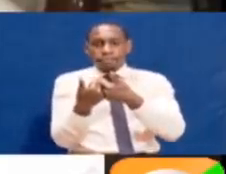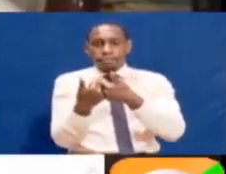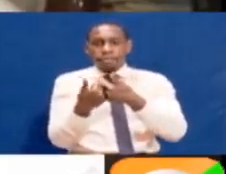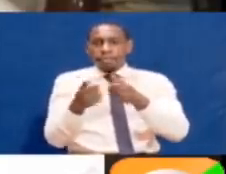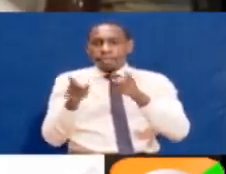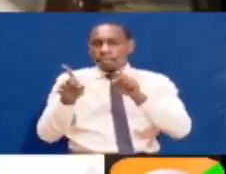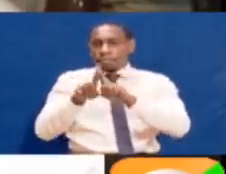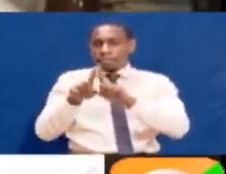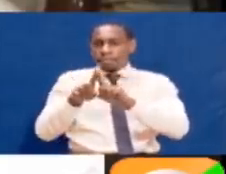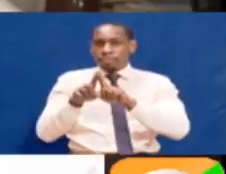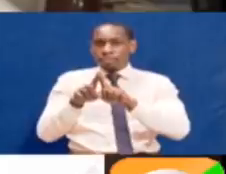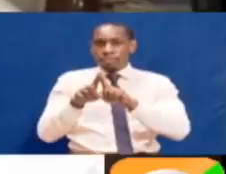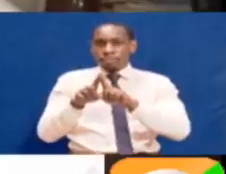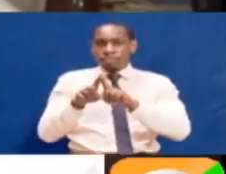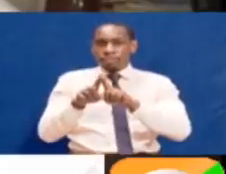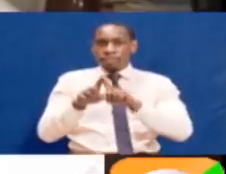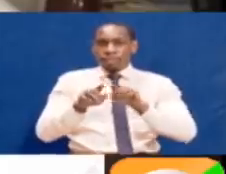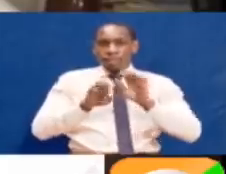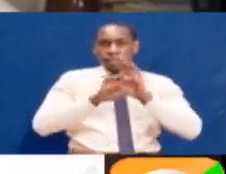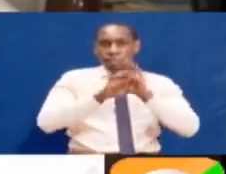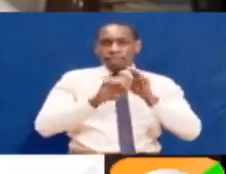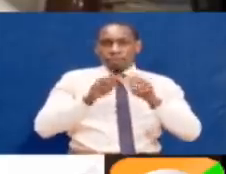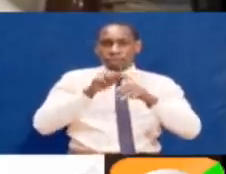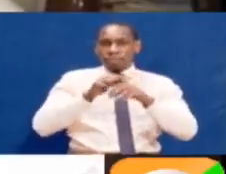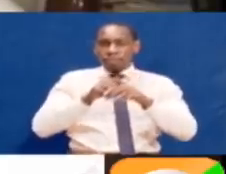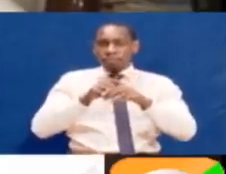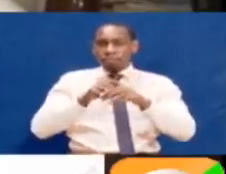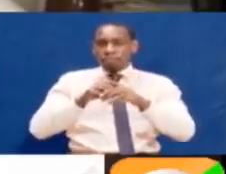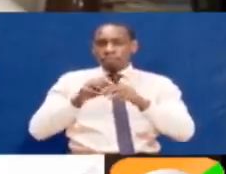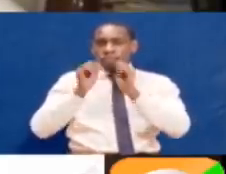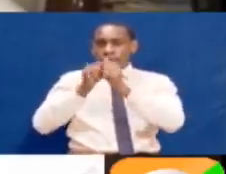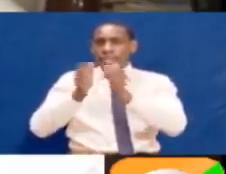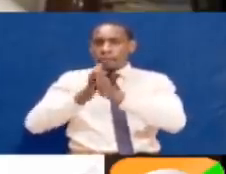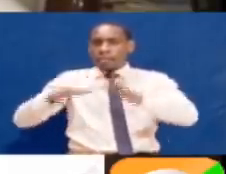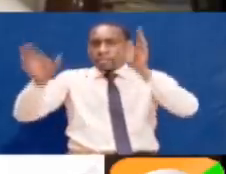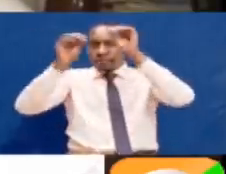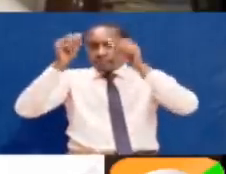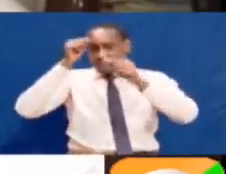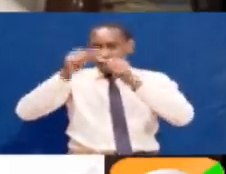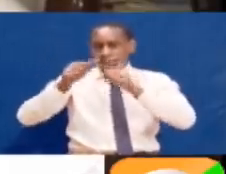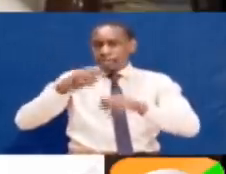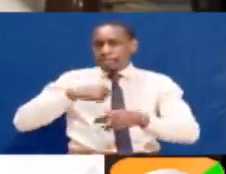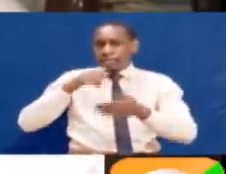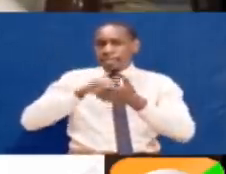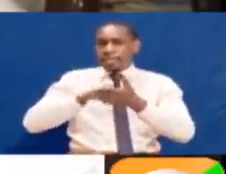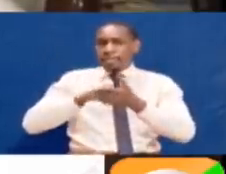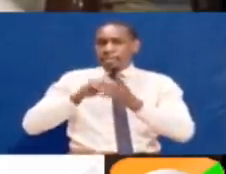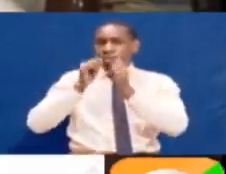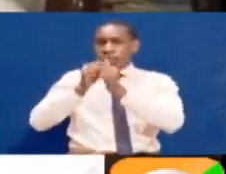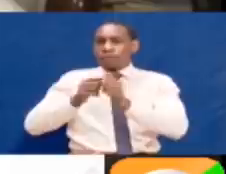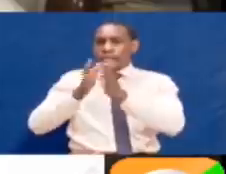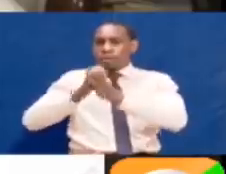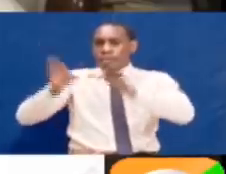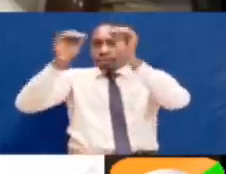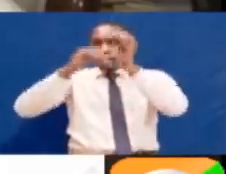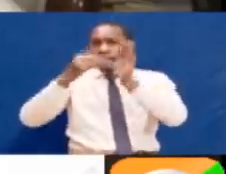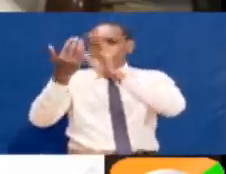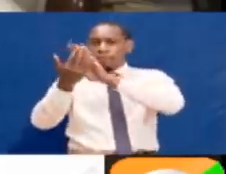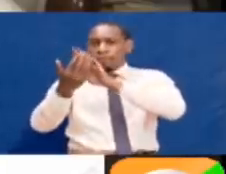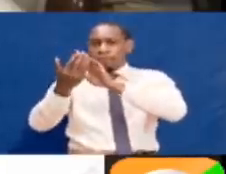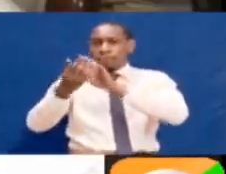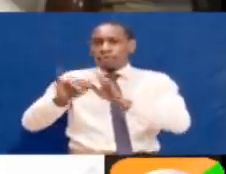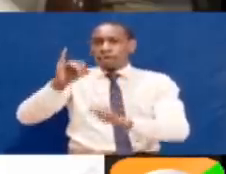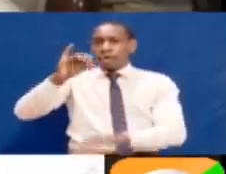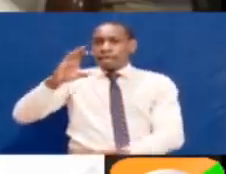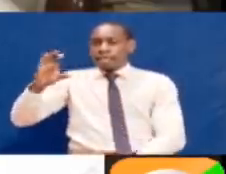And he gave me the things they went with the president, through the president, and he reminded me that him and the president were taken to The Hague,